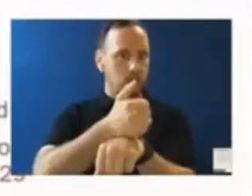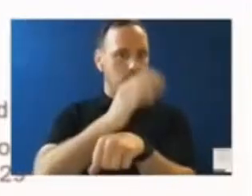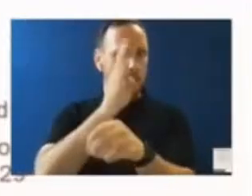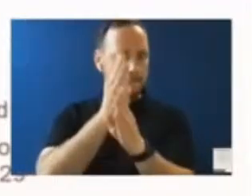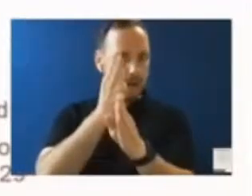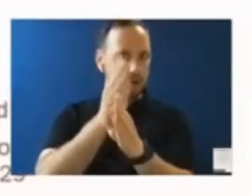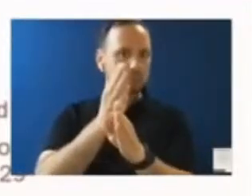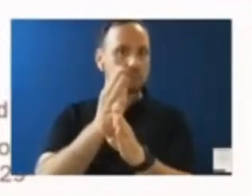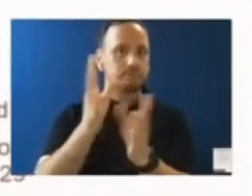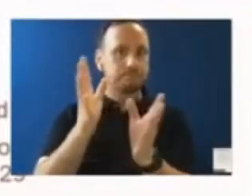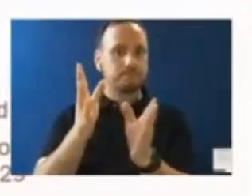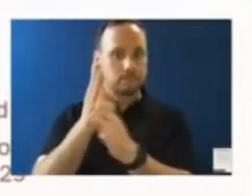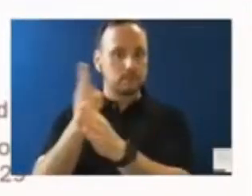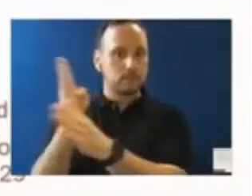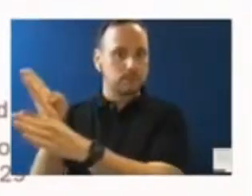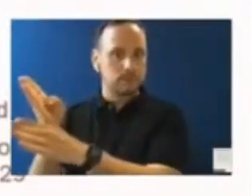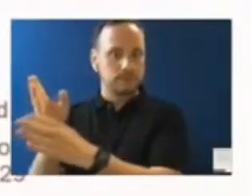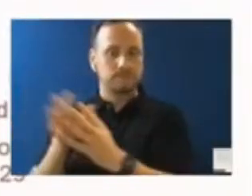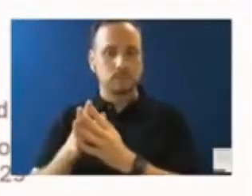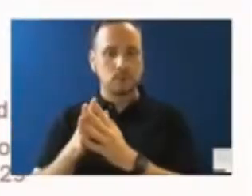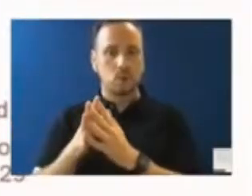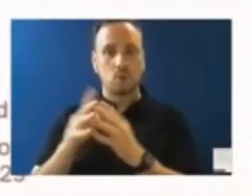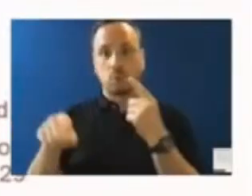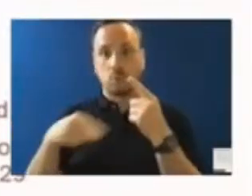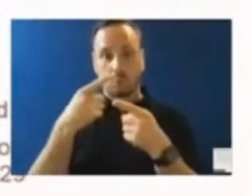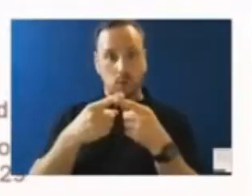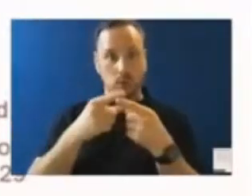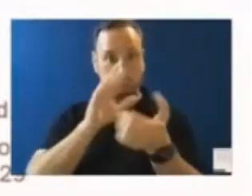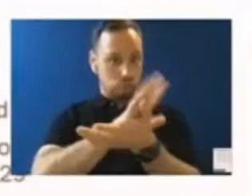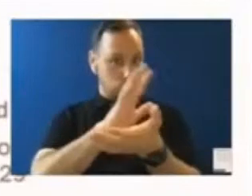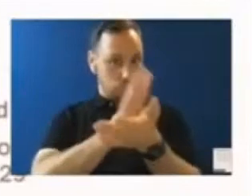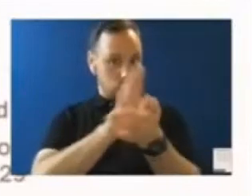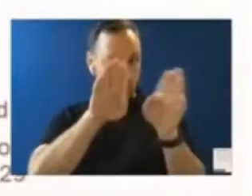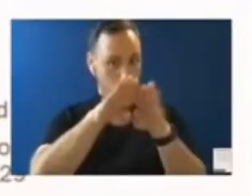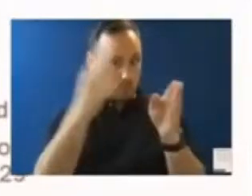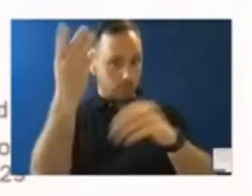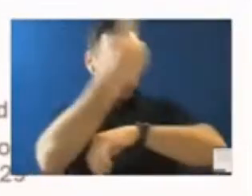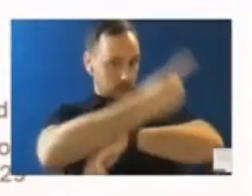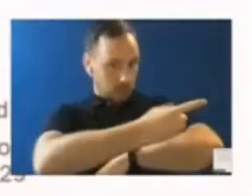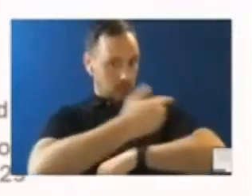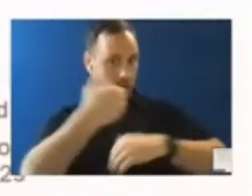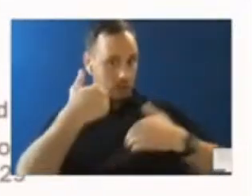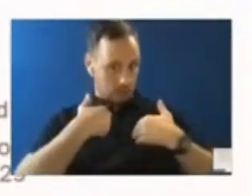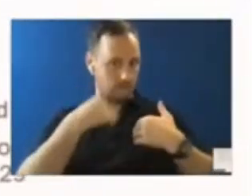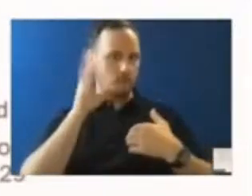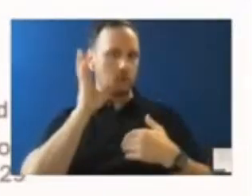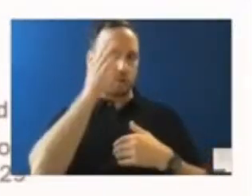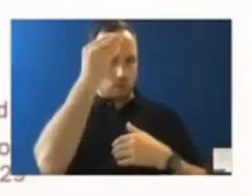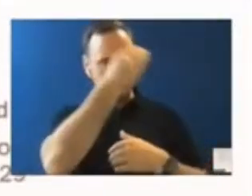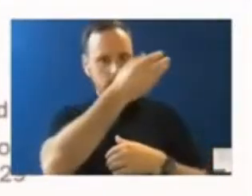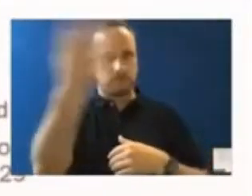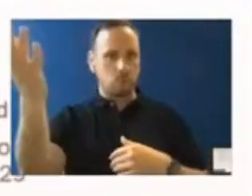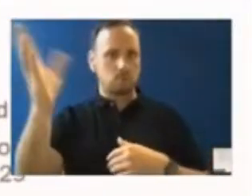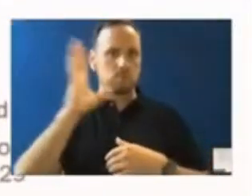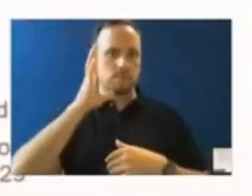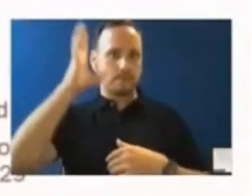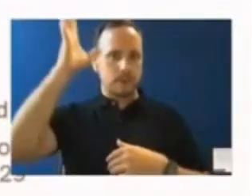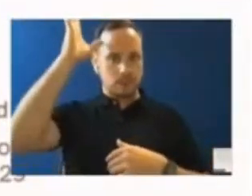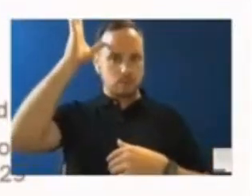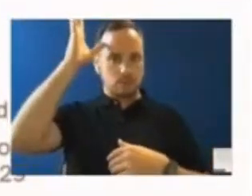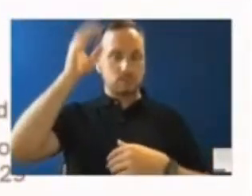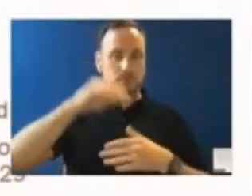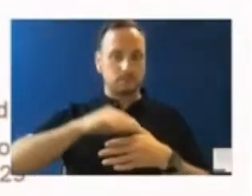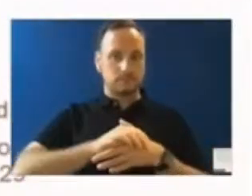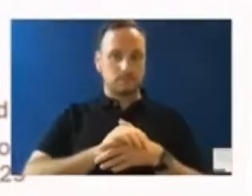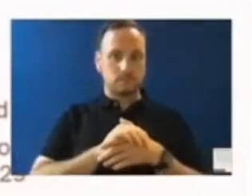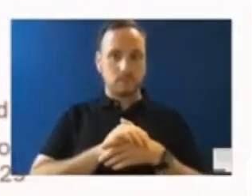is determined, that information will start to get pushed out to parents and families. Our transportation services will begin on the first day of